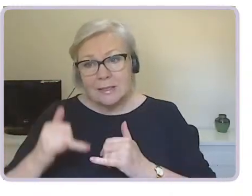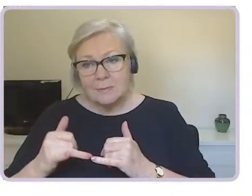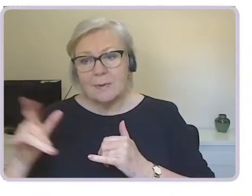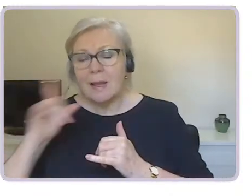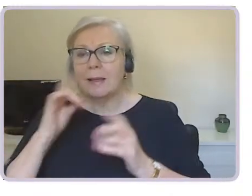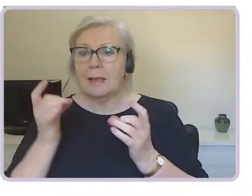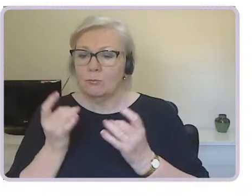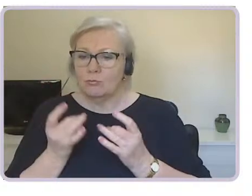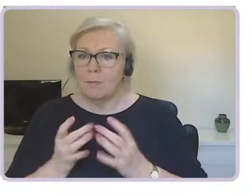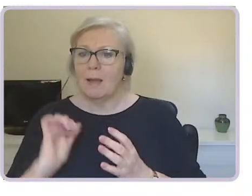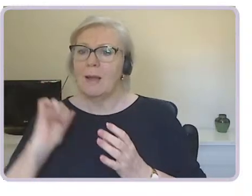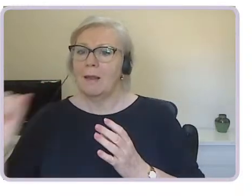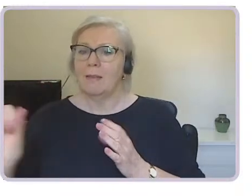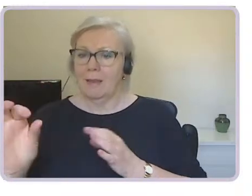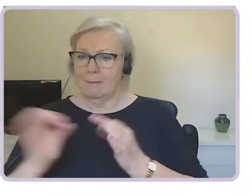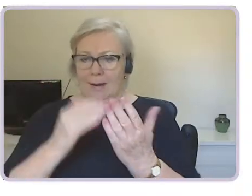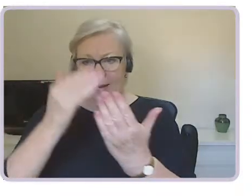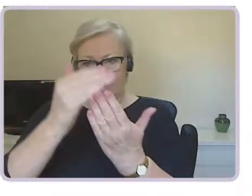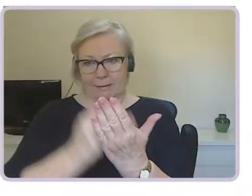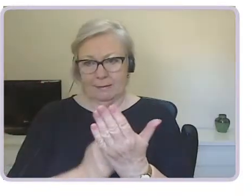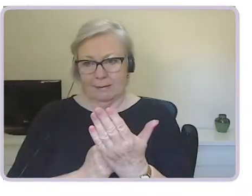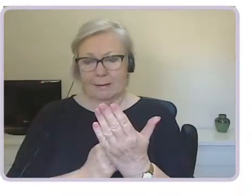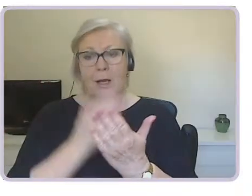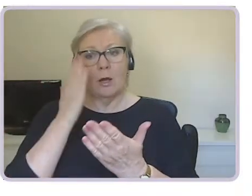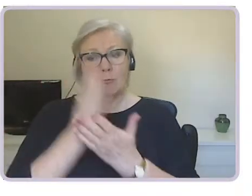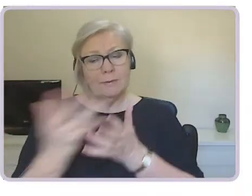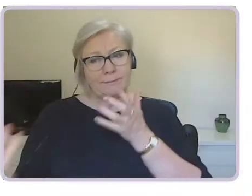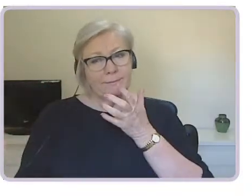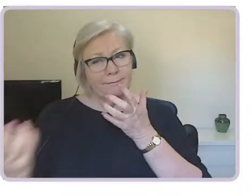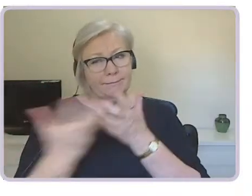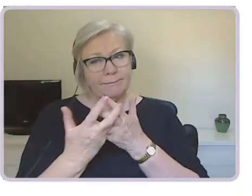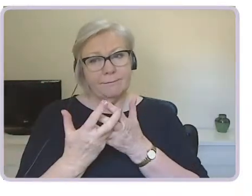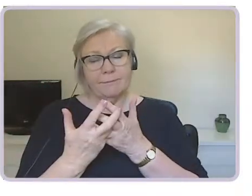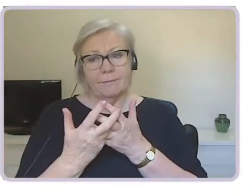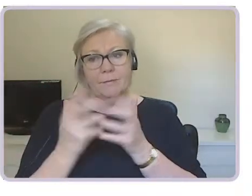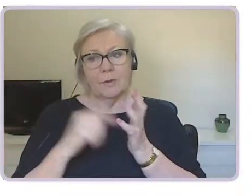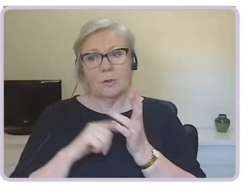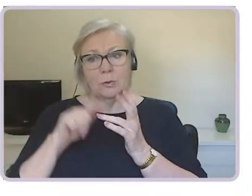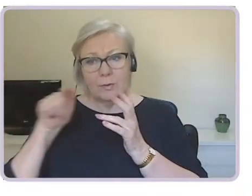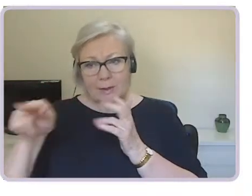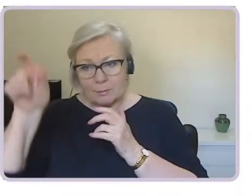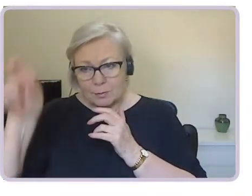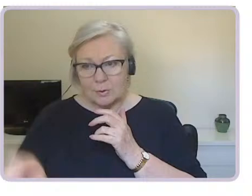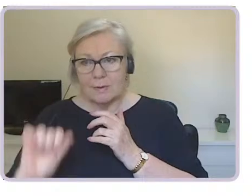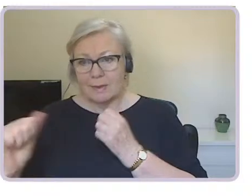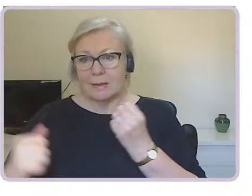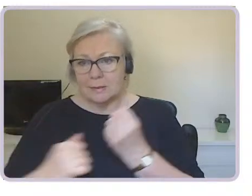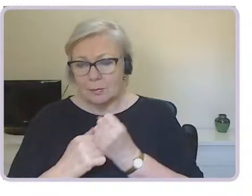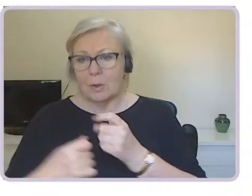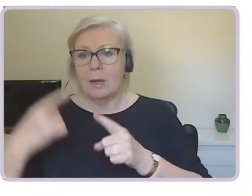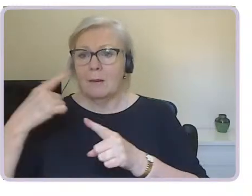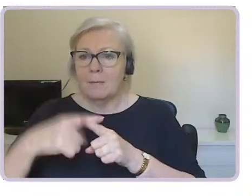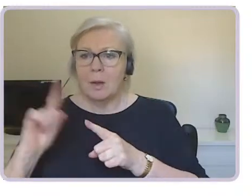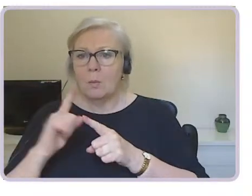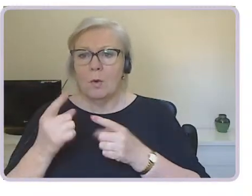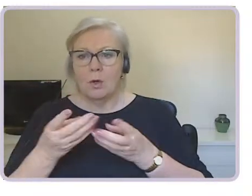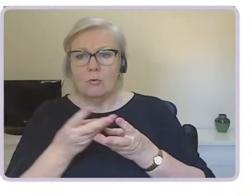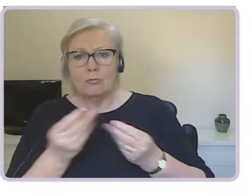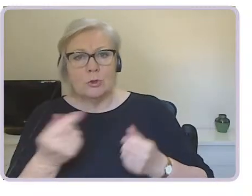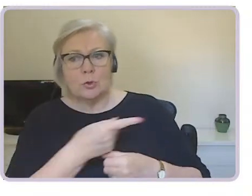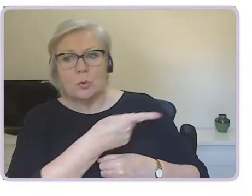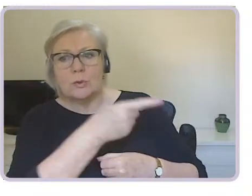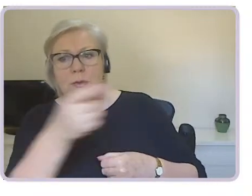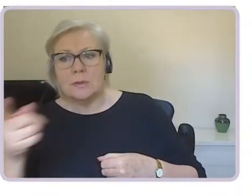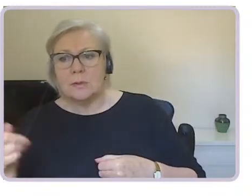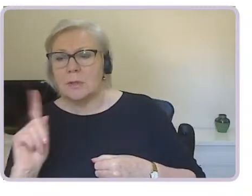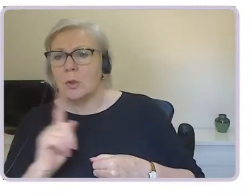preparedness plan that's tailored very specifically, not only to my support needs, but the resources and the people who are likely to be